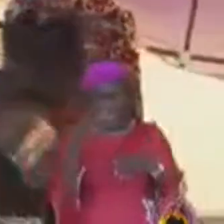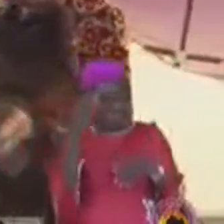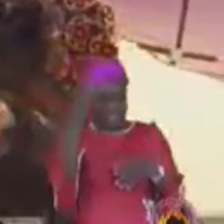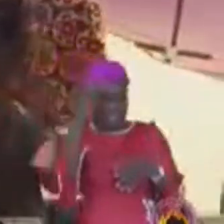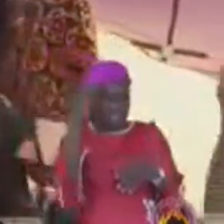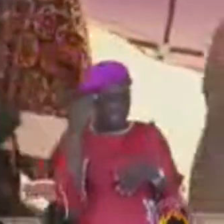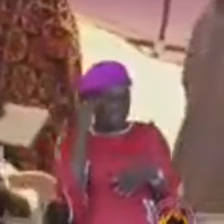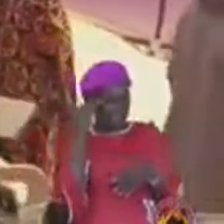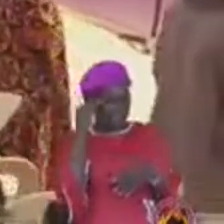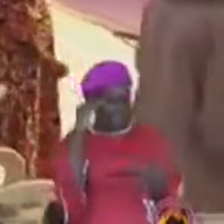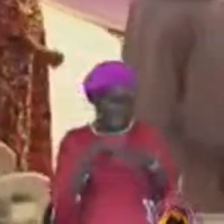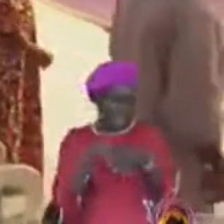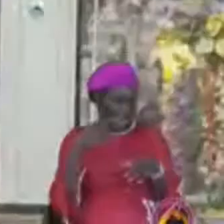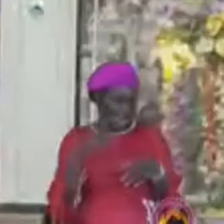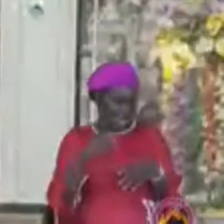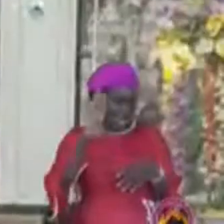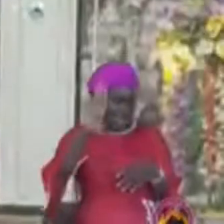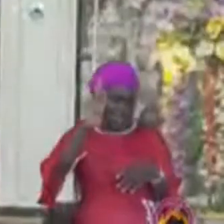Infirmity in the brain.